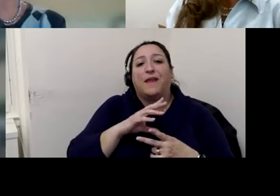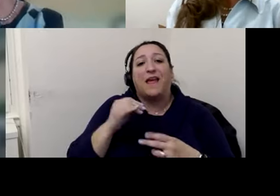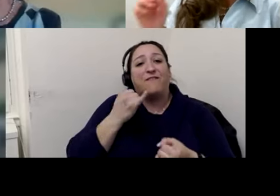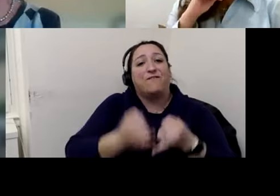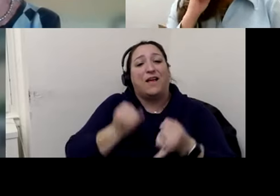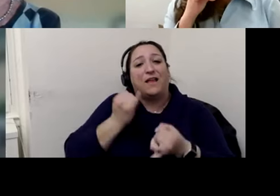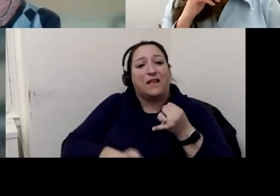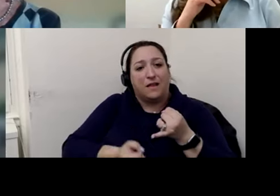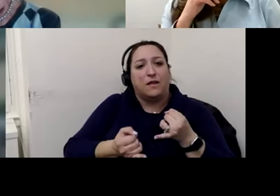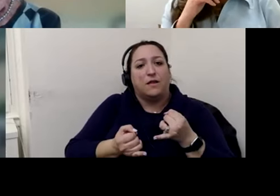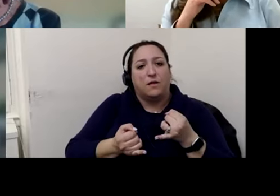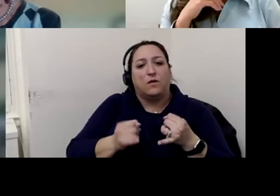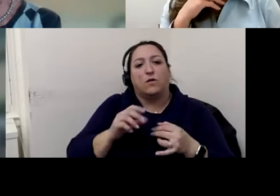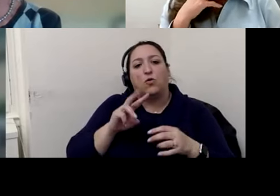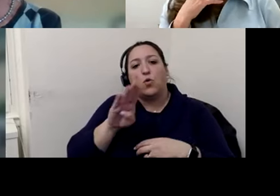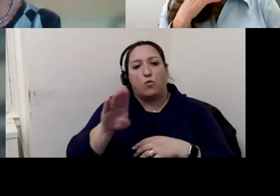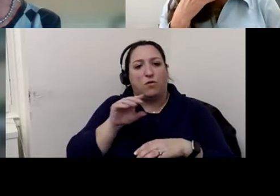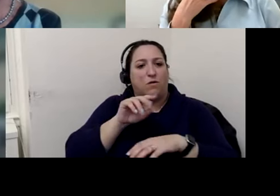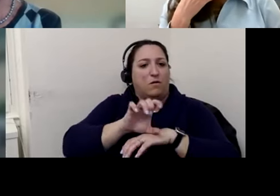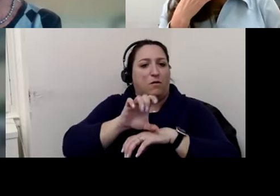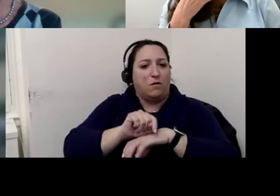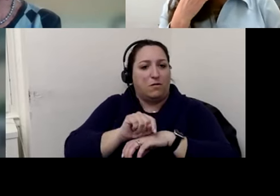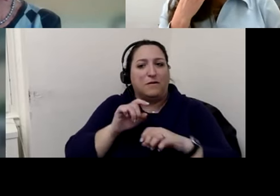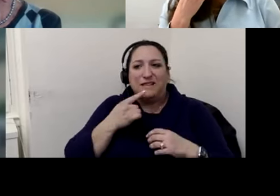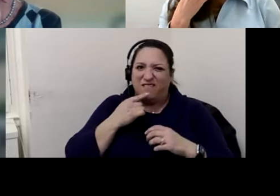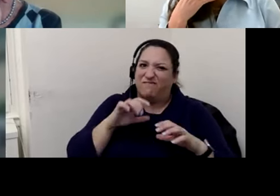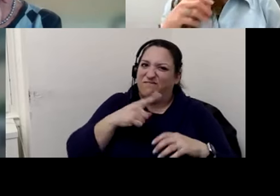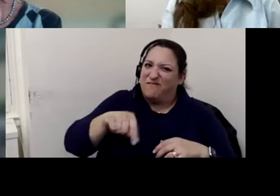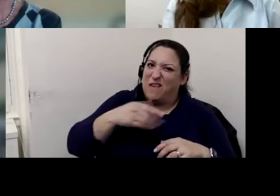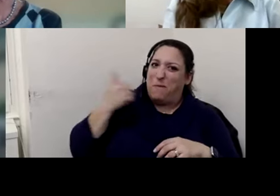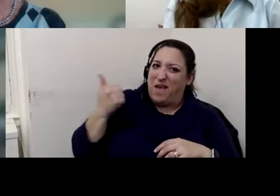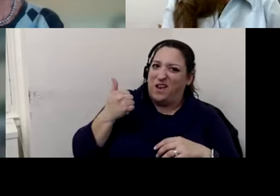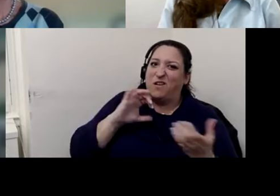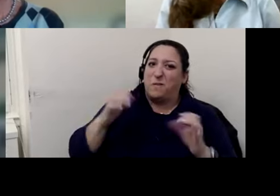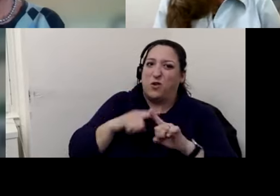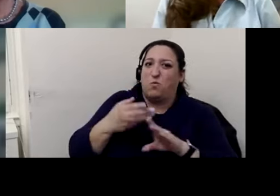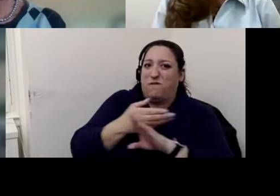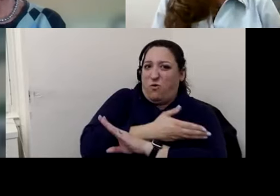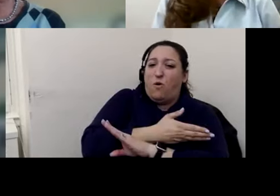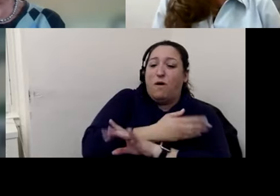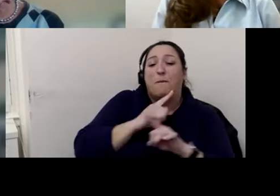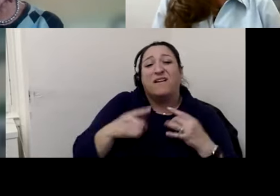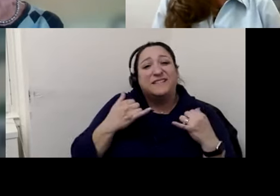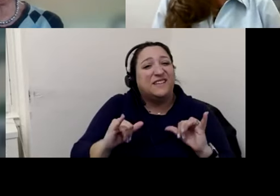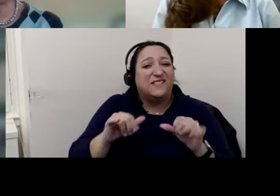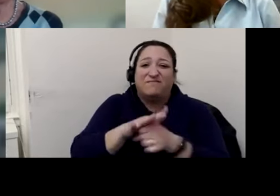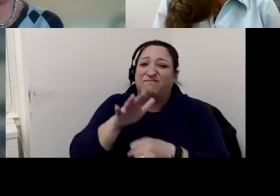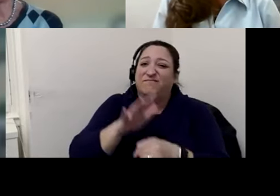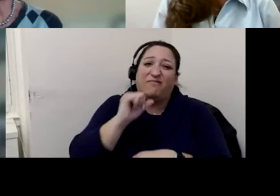finally, then Willowbrook consultant said that the class is better off than it was in the past, but it's just not enough.